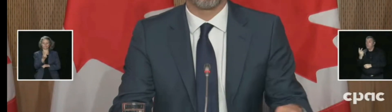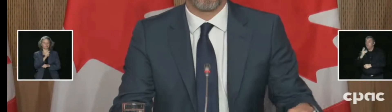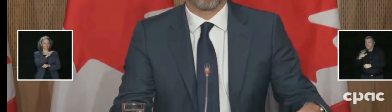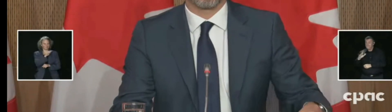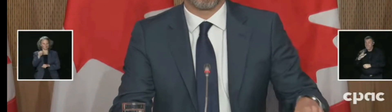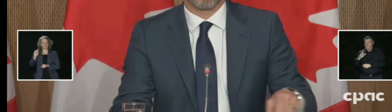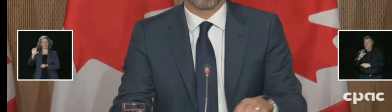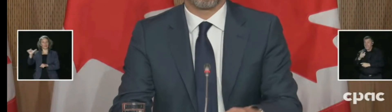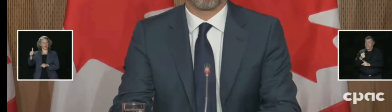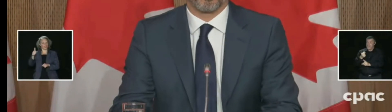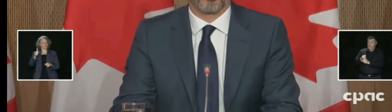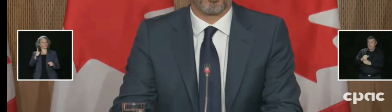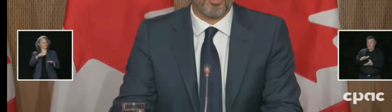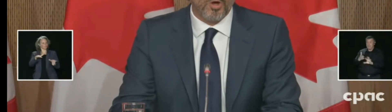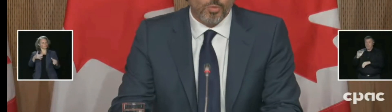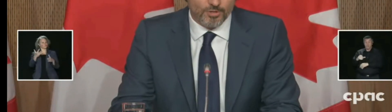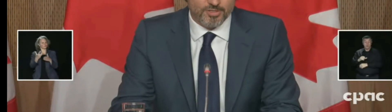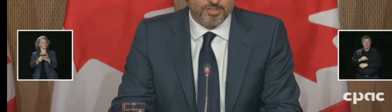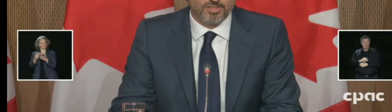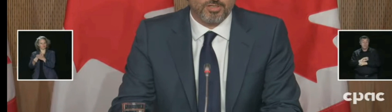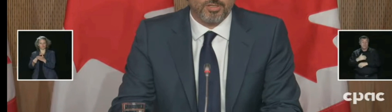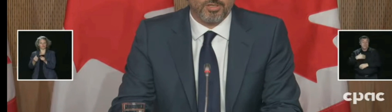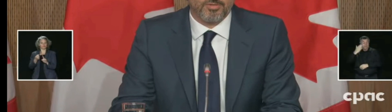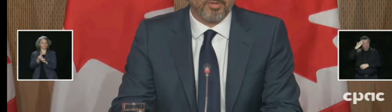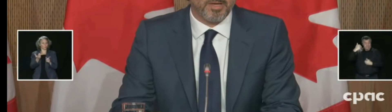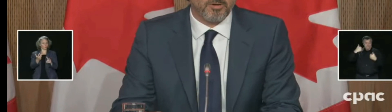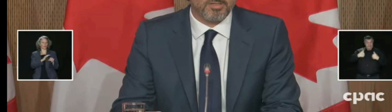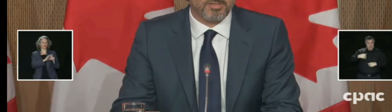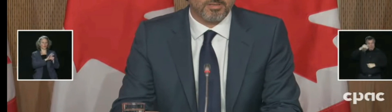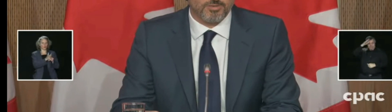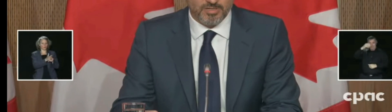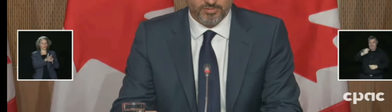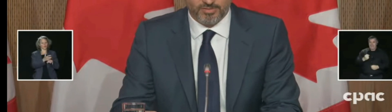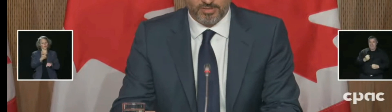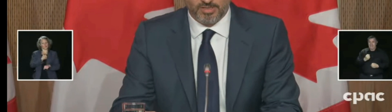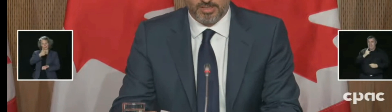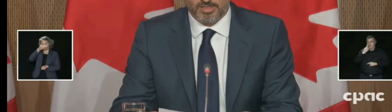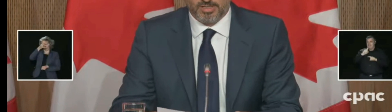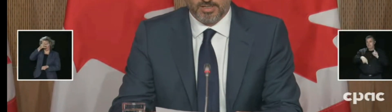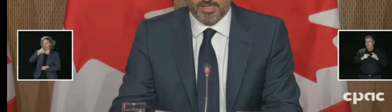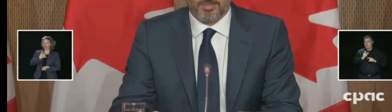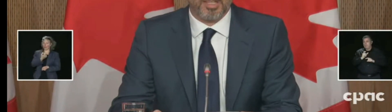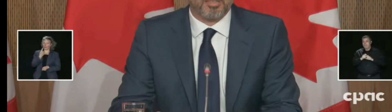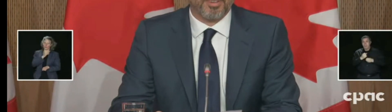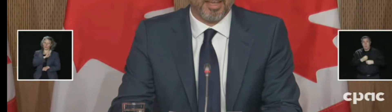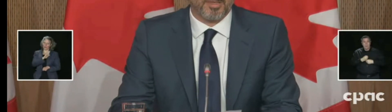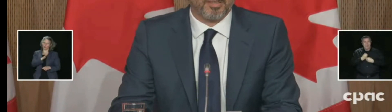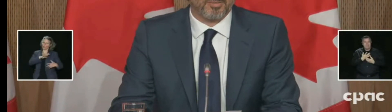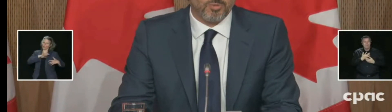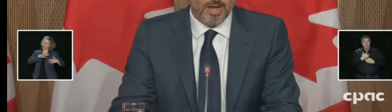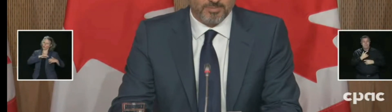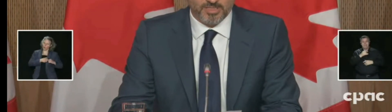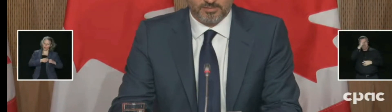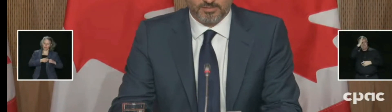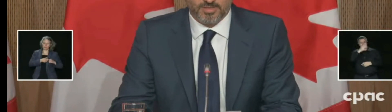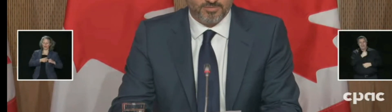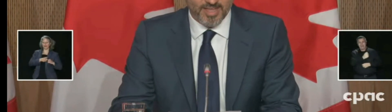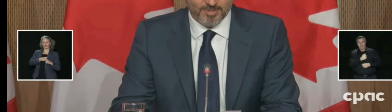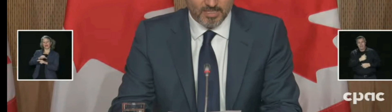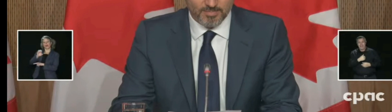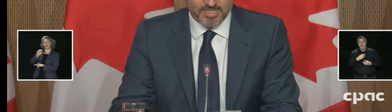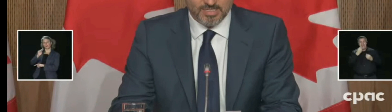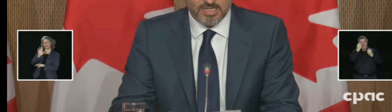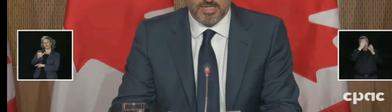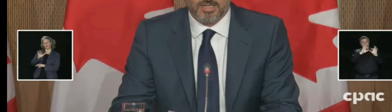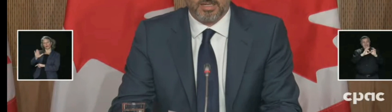As a father, I know there are no words for the parents' grief. To Emily's family from Brampton, and to the